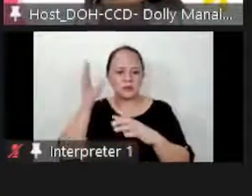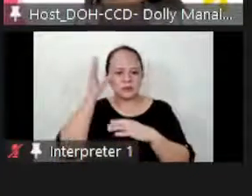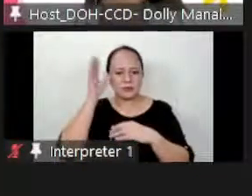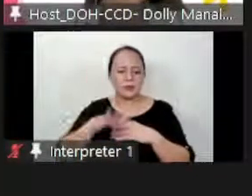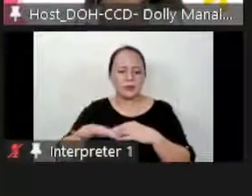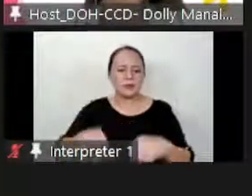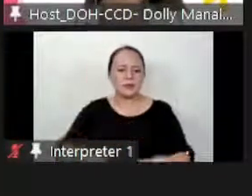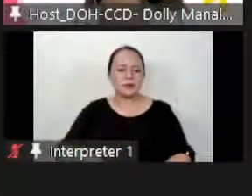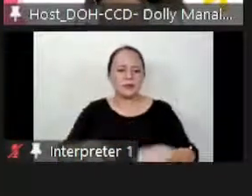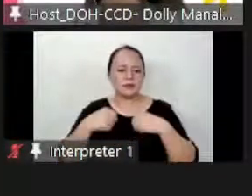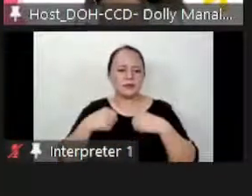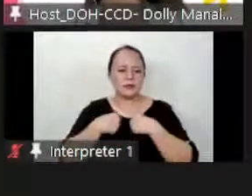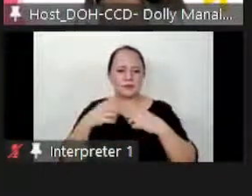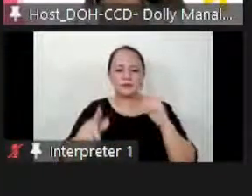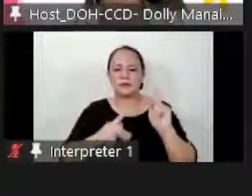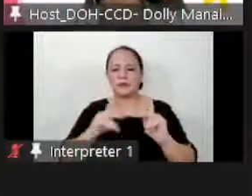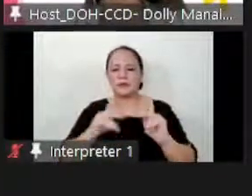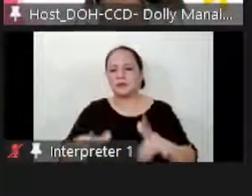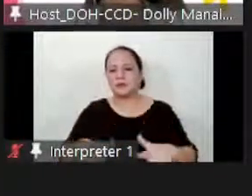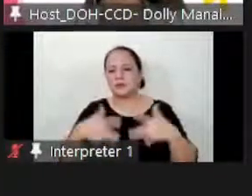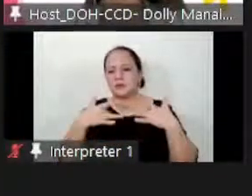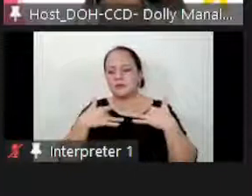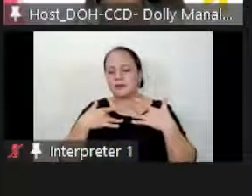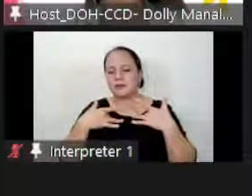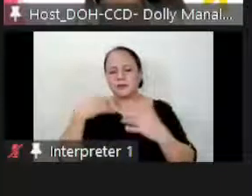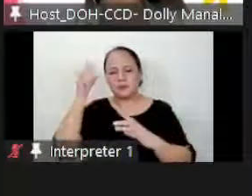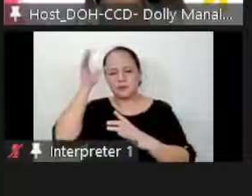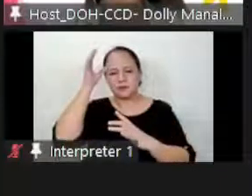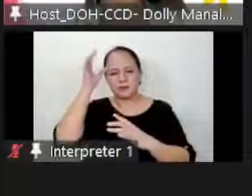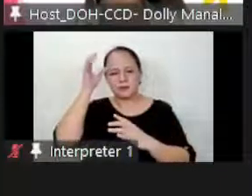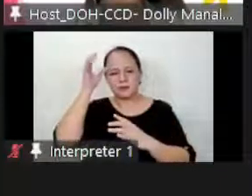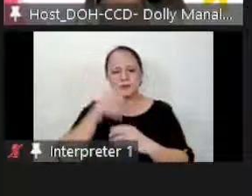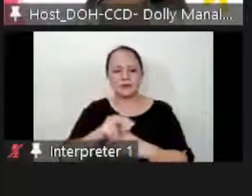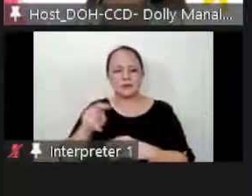survivors and people living with cancer of the NICA,